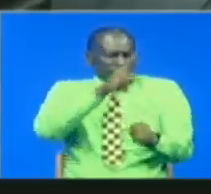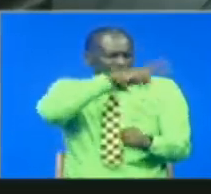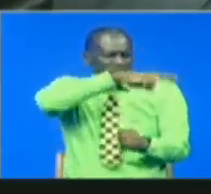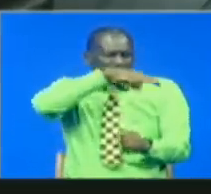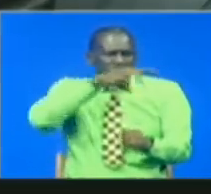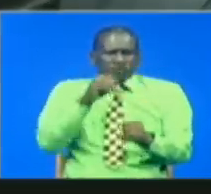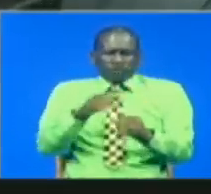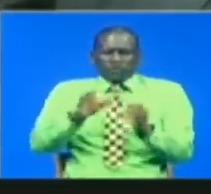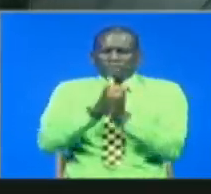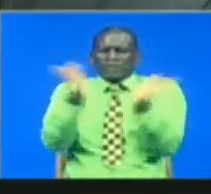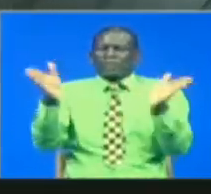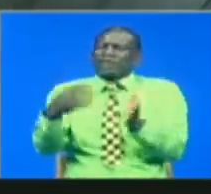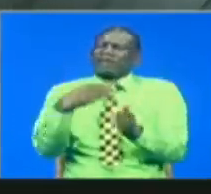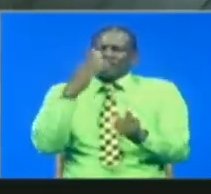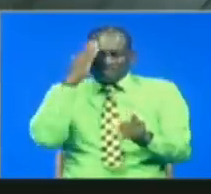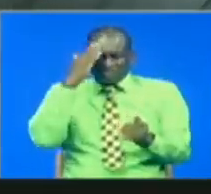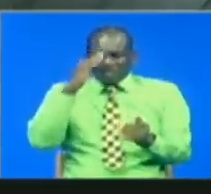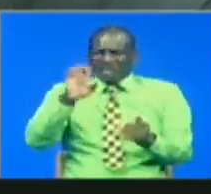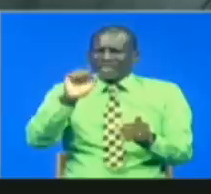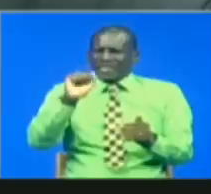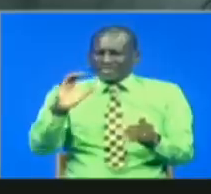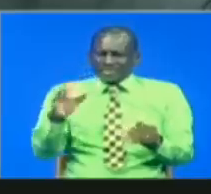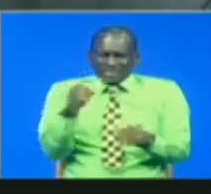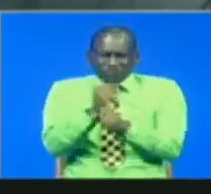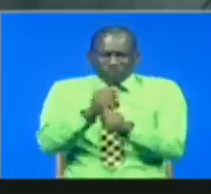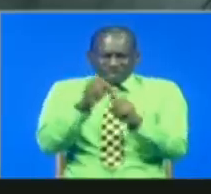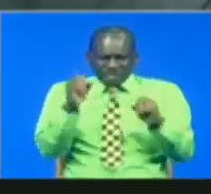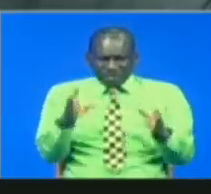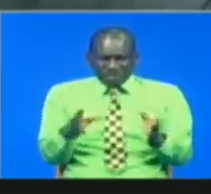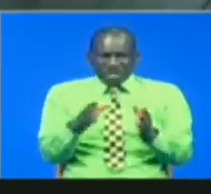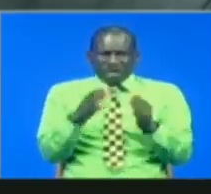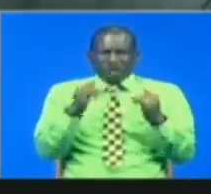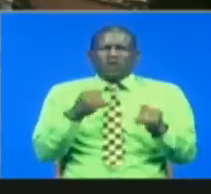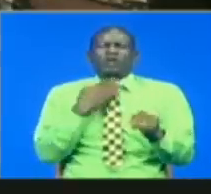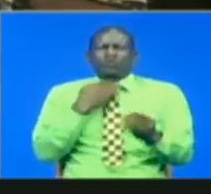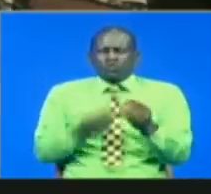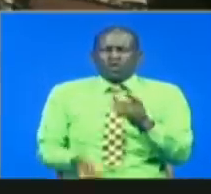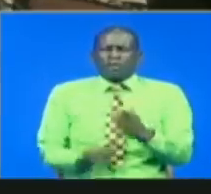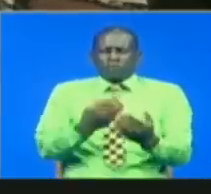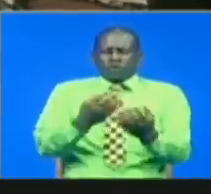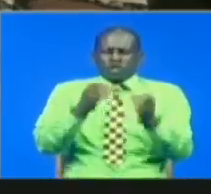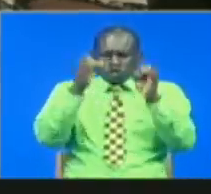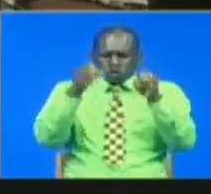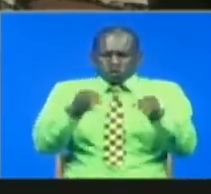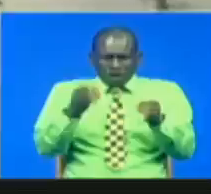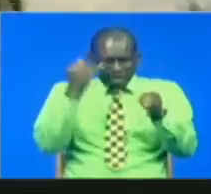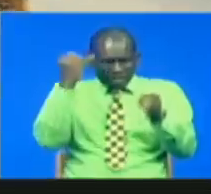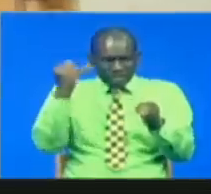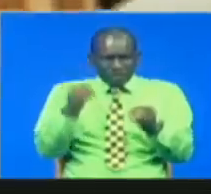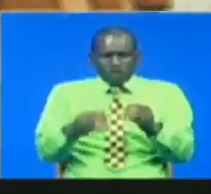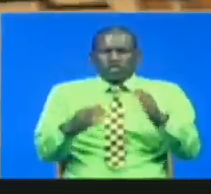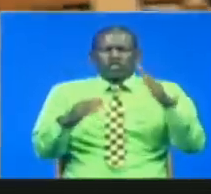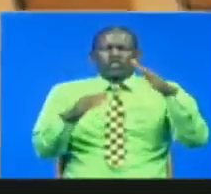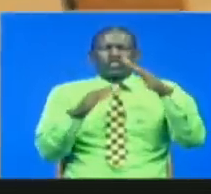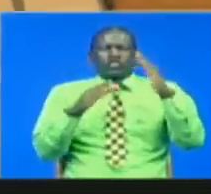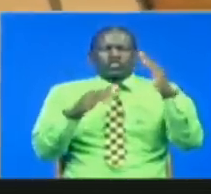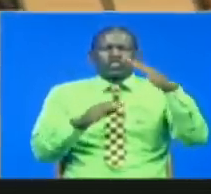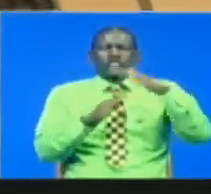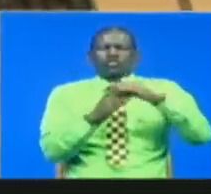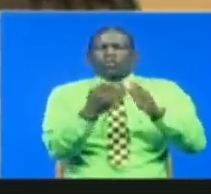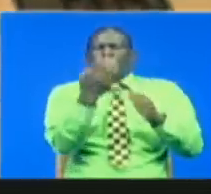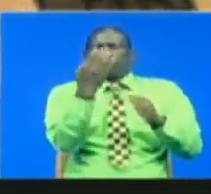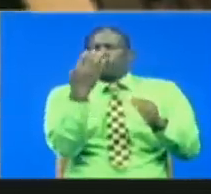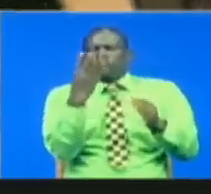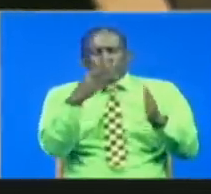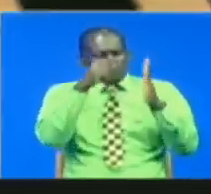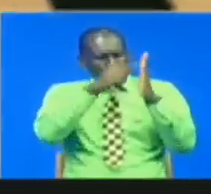working. So I want to come in with a new zeal and take forward this organization. Top on his four-point agenda is a complete employee